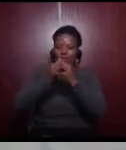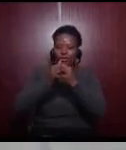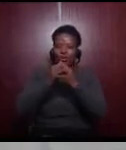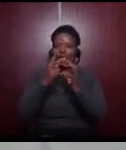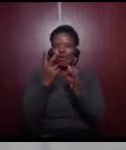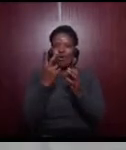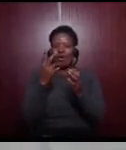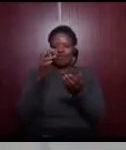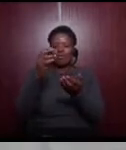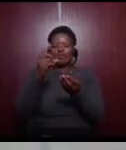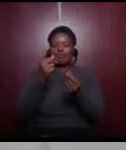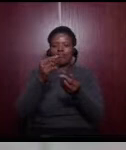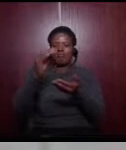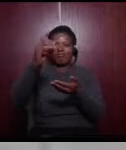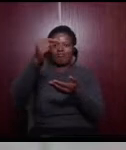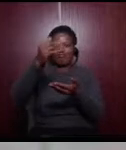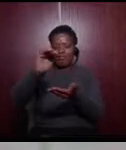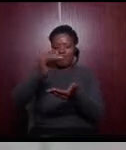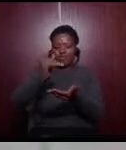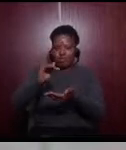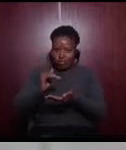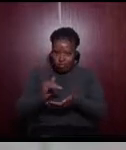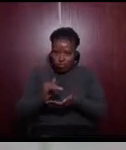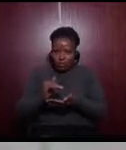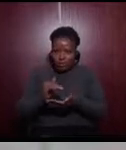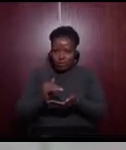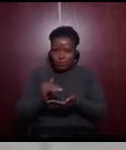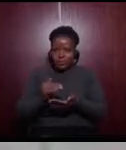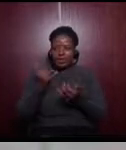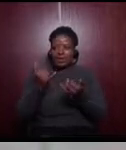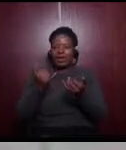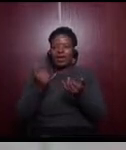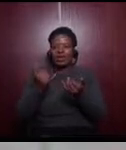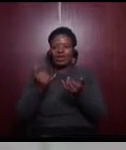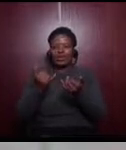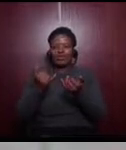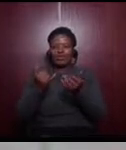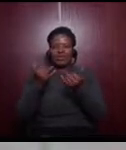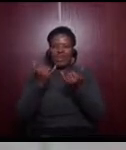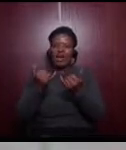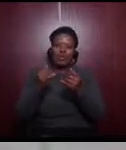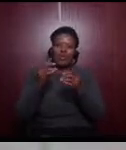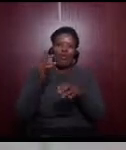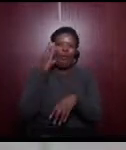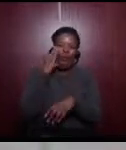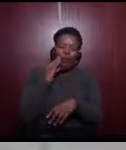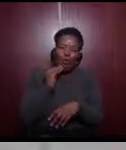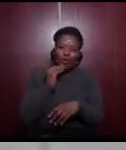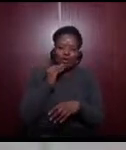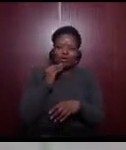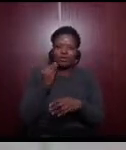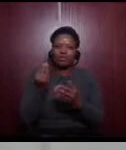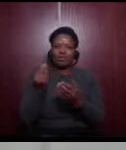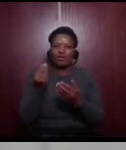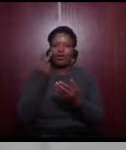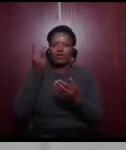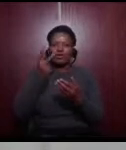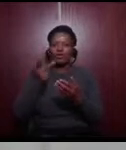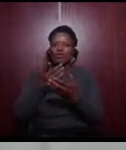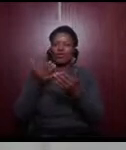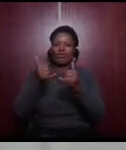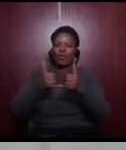Fundraising Act. Le ACT it's outdated. ACT manje ayikho aligned